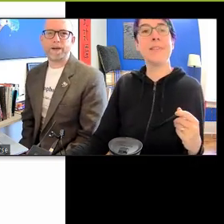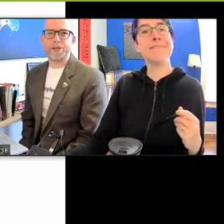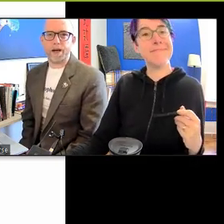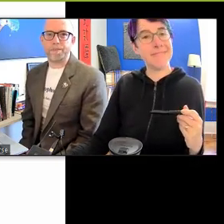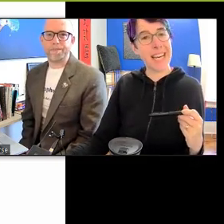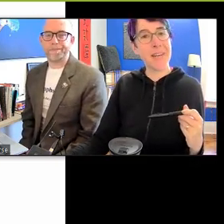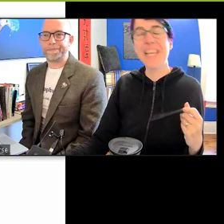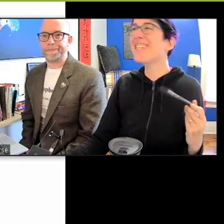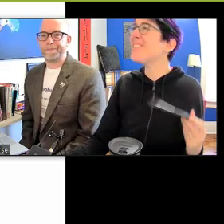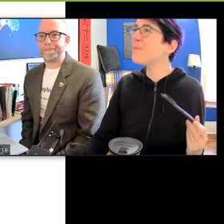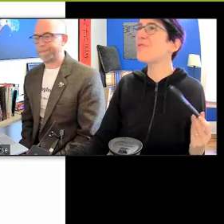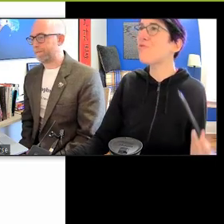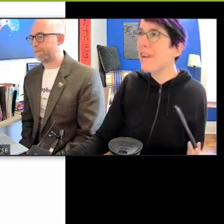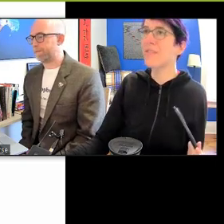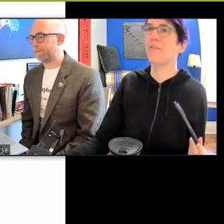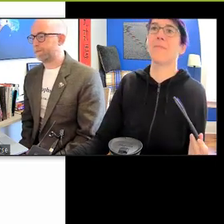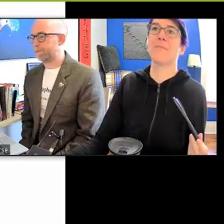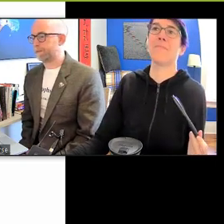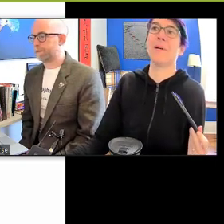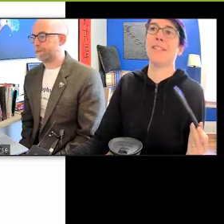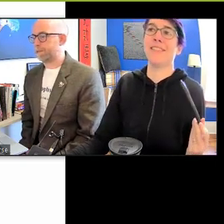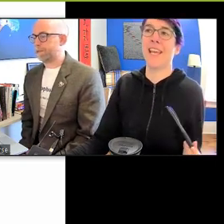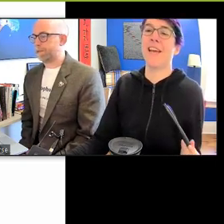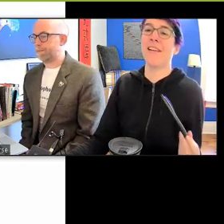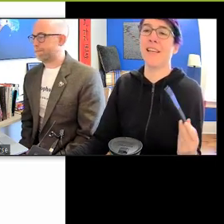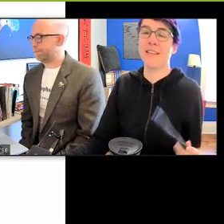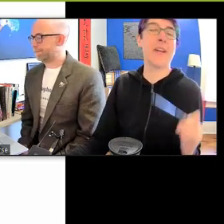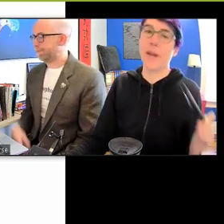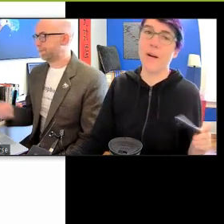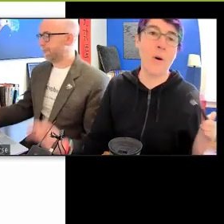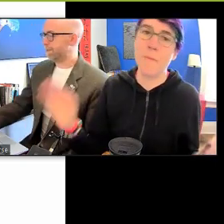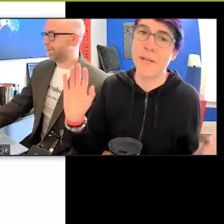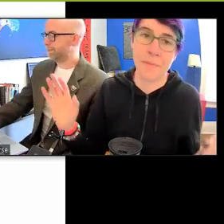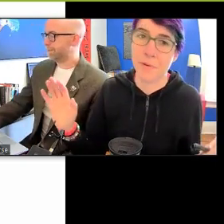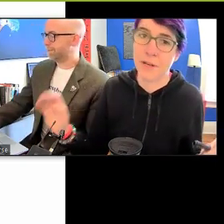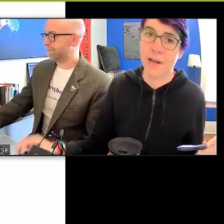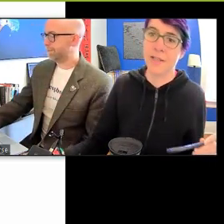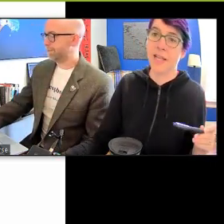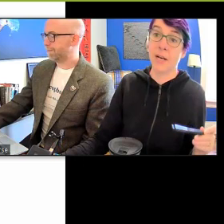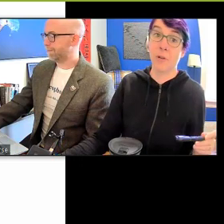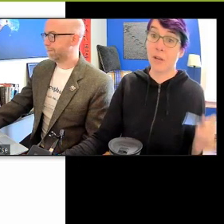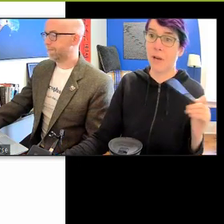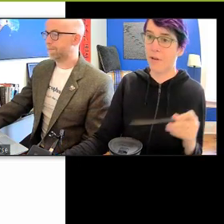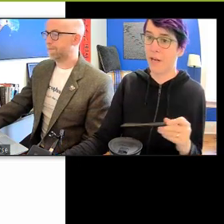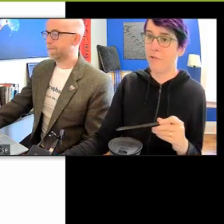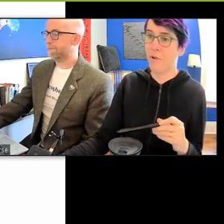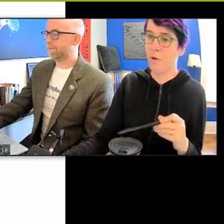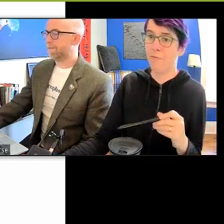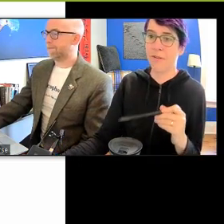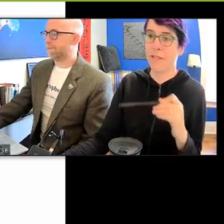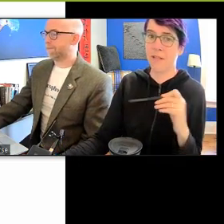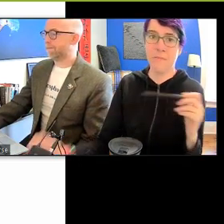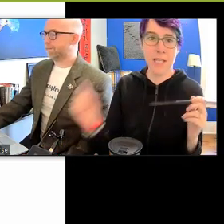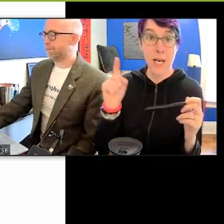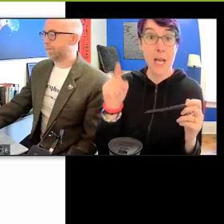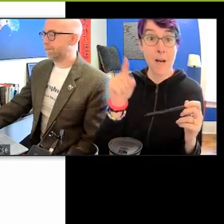had one job. Yeah. It does do a transcript, but again, like it's anyway, a whole bunch of pros and cons that I'm learning about. And if you know of